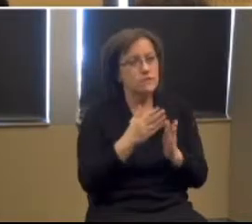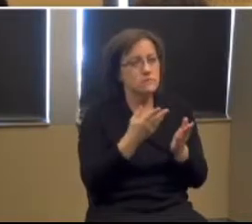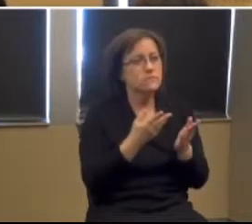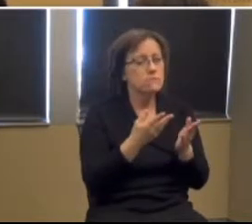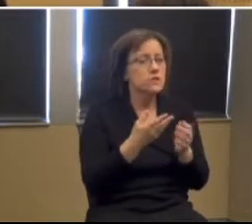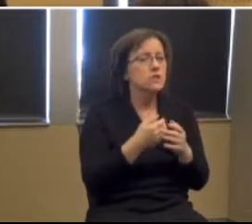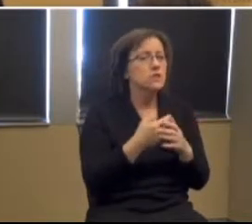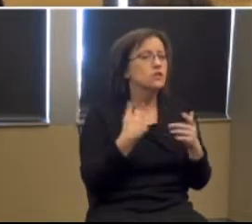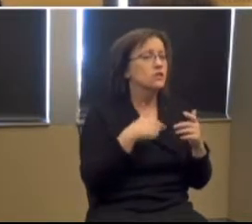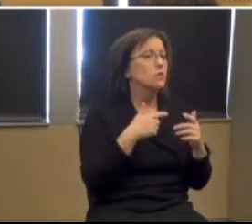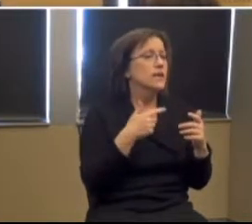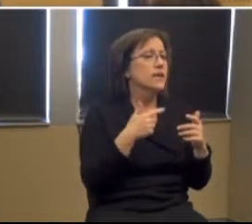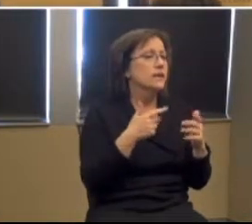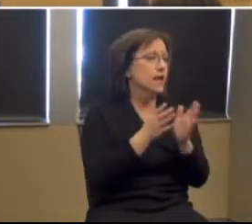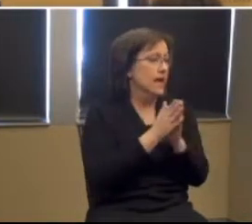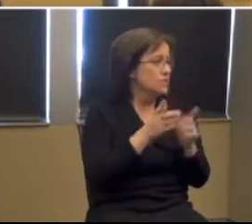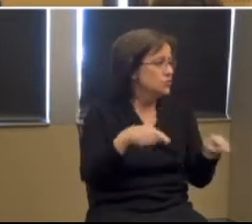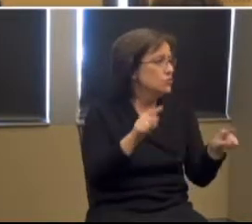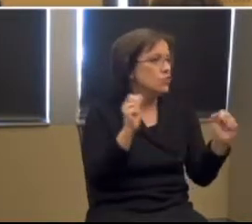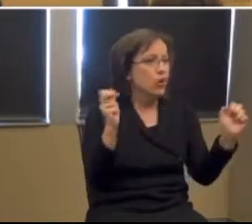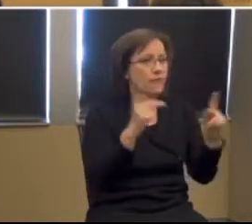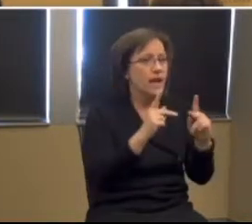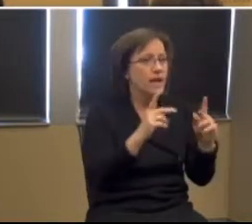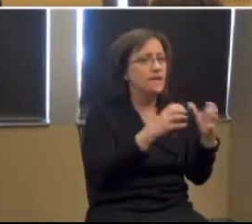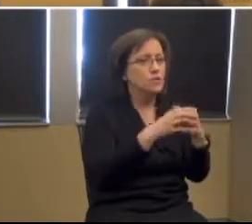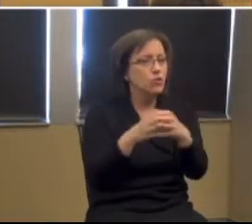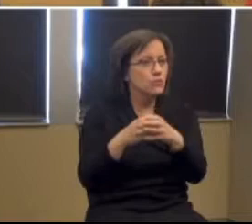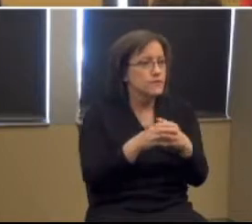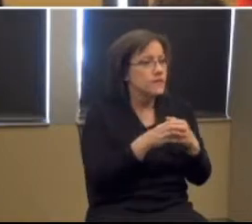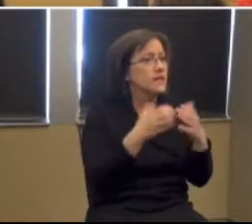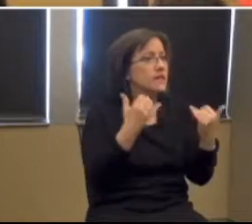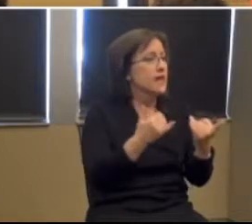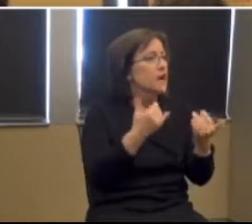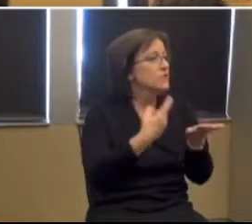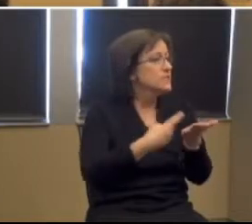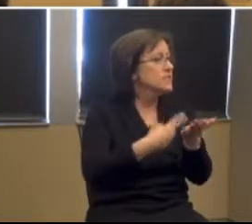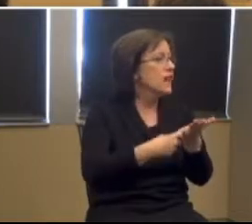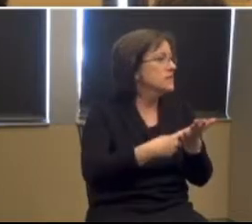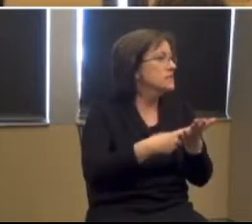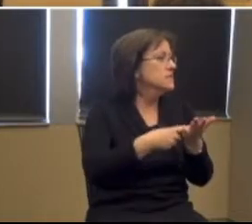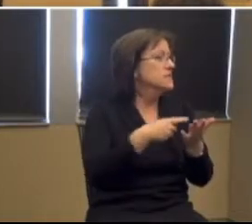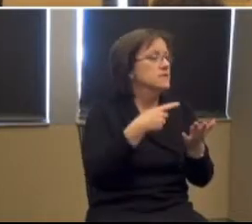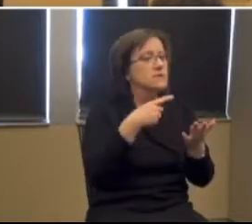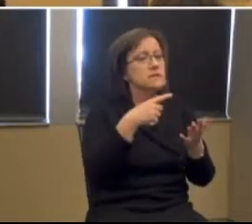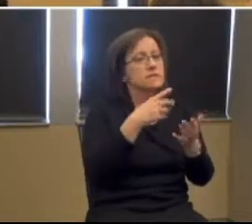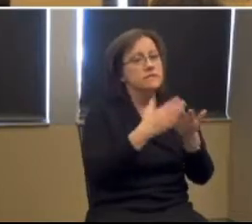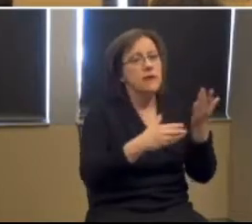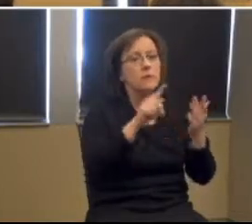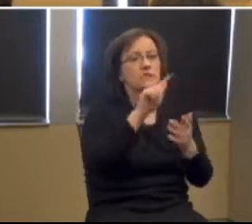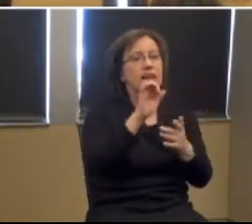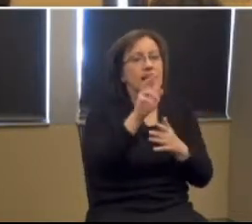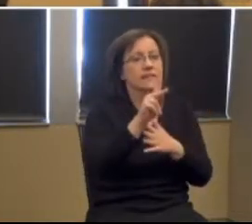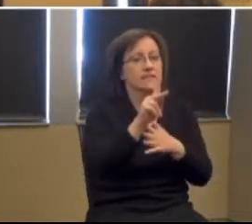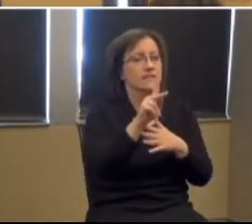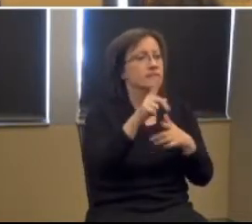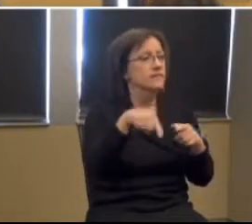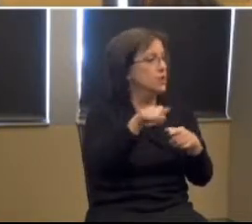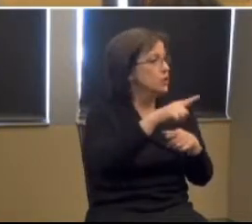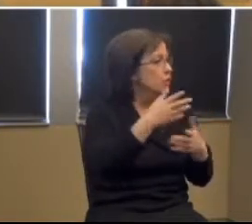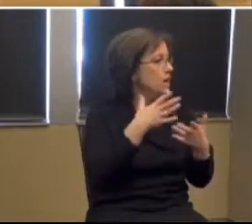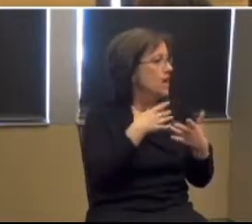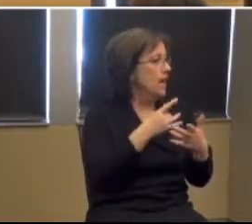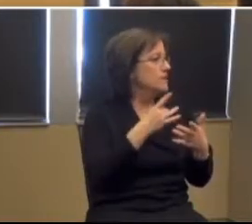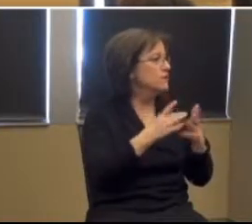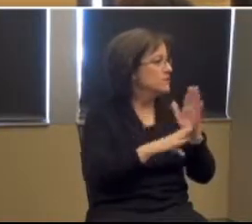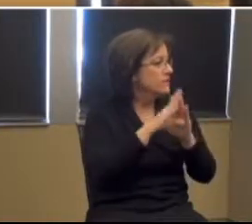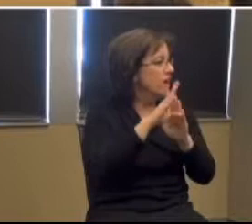and talk about now an activity or 2 or 3 or some tasks that you would like to develop and